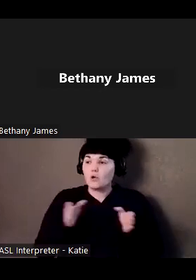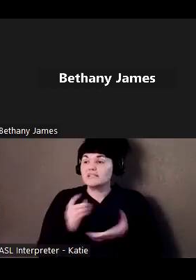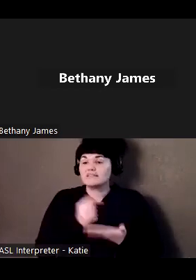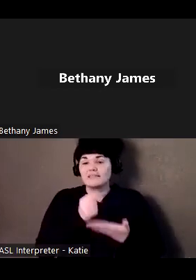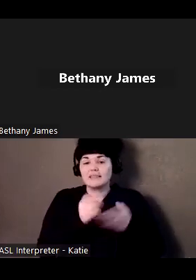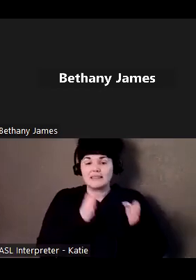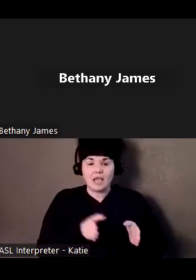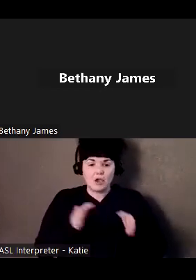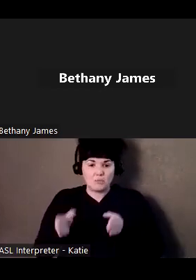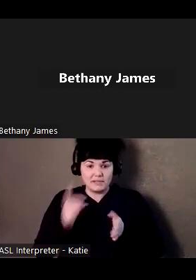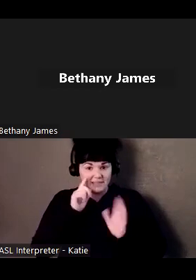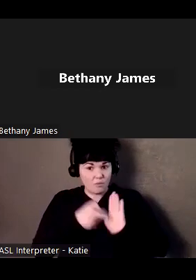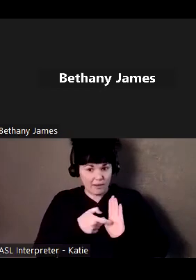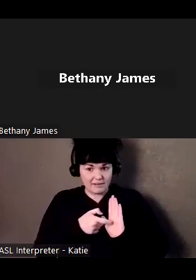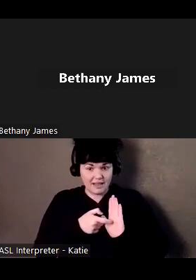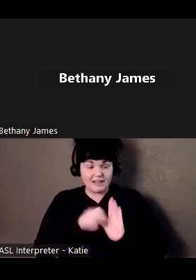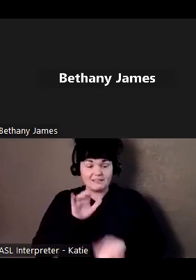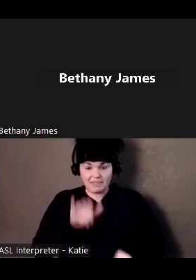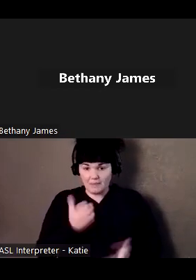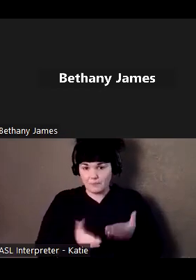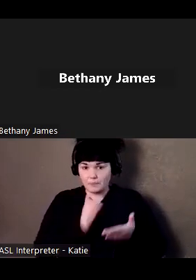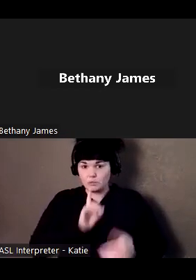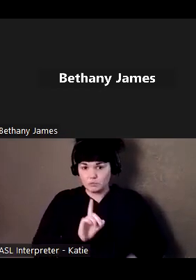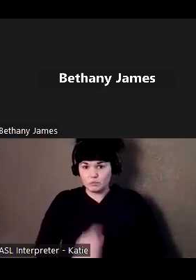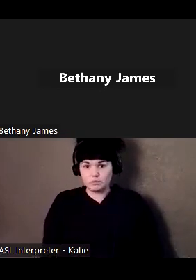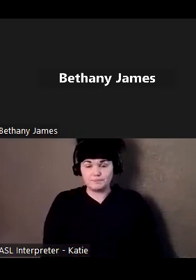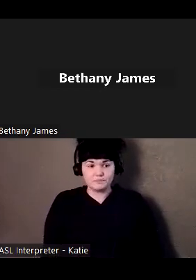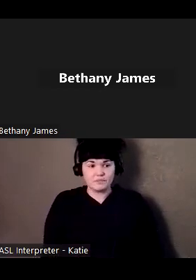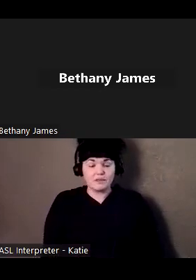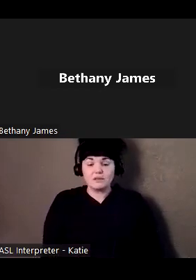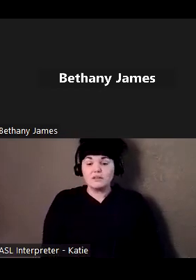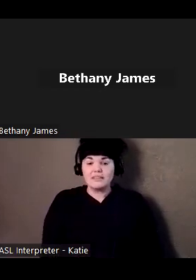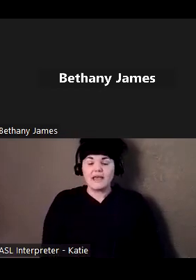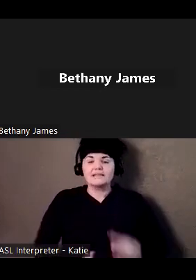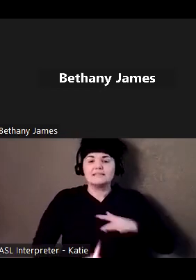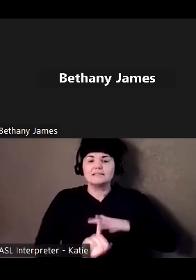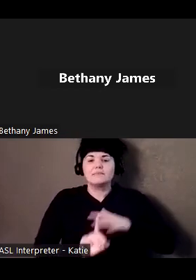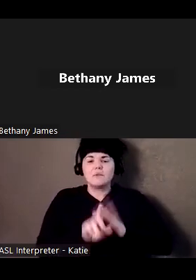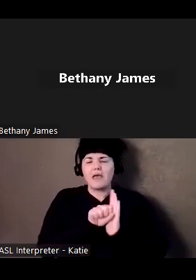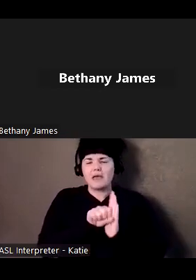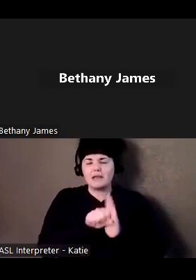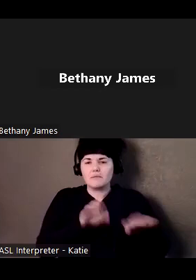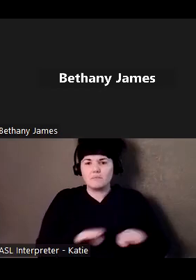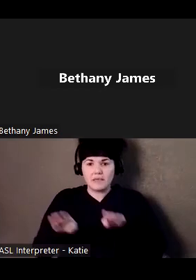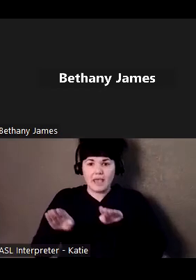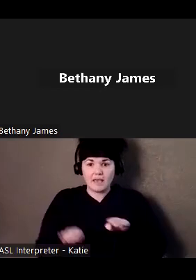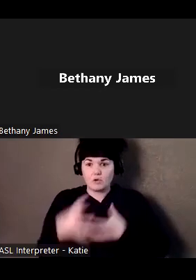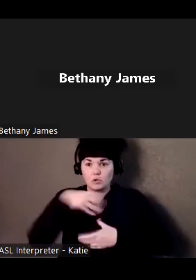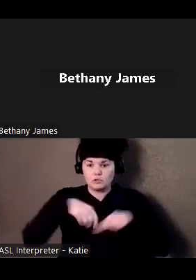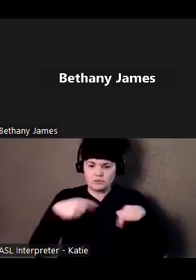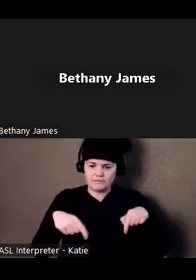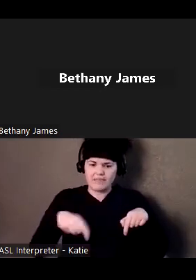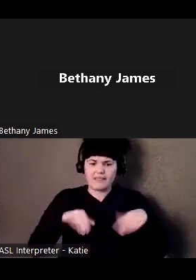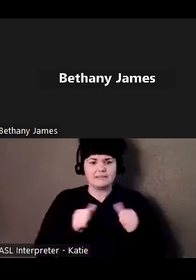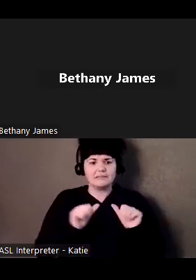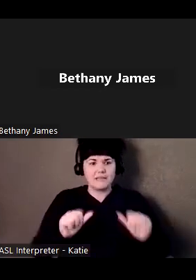possibility and view symptomatic behavior, including anxiety, as a misdirected attempt to meet needs. In other